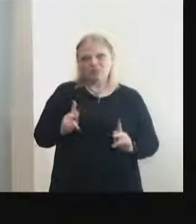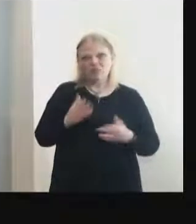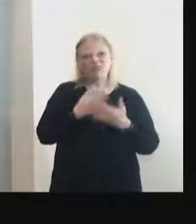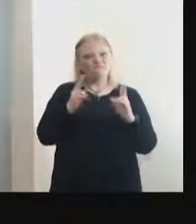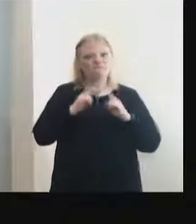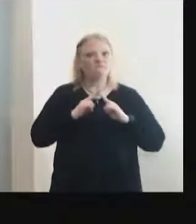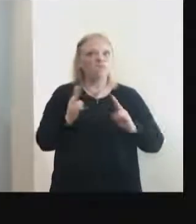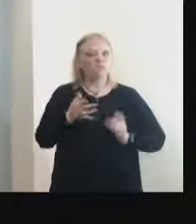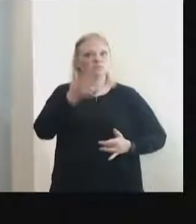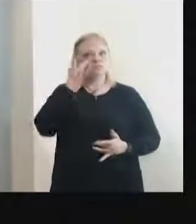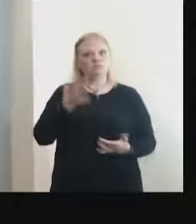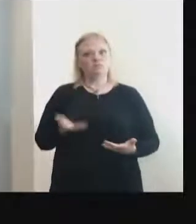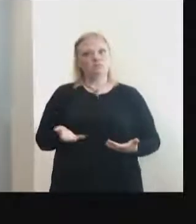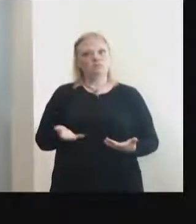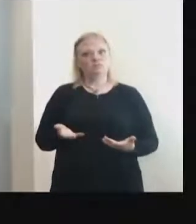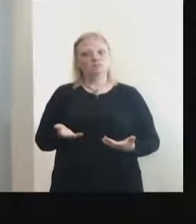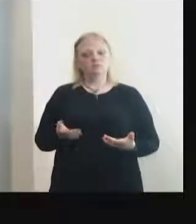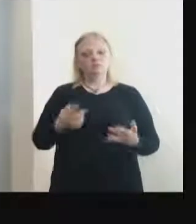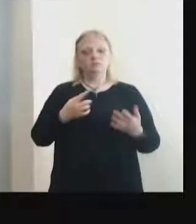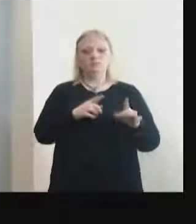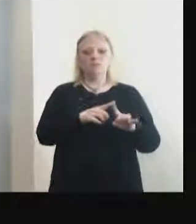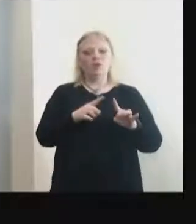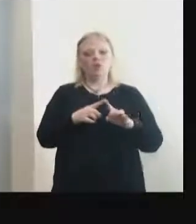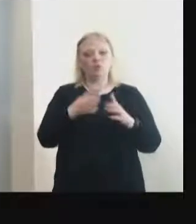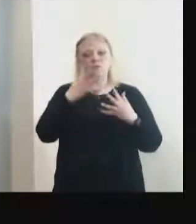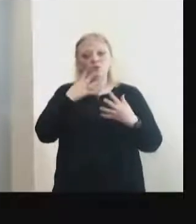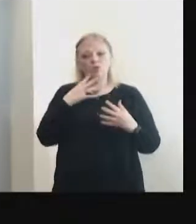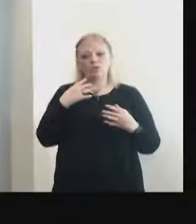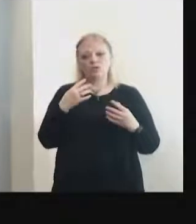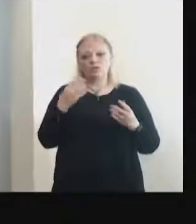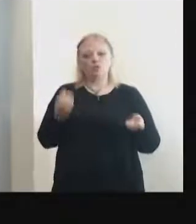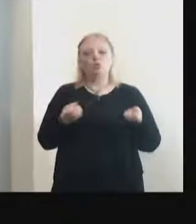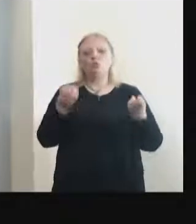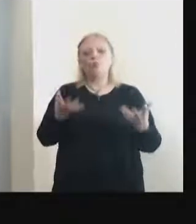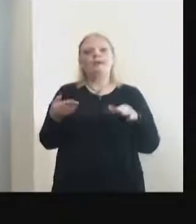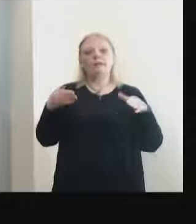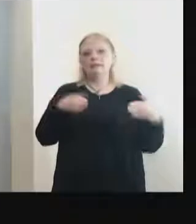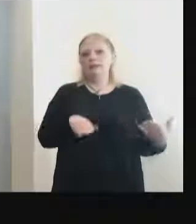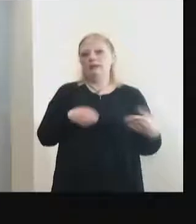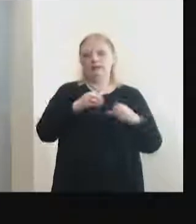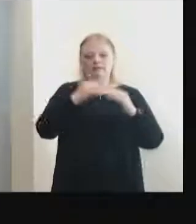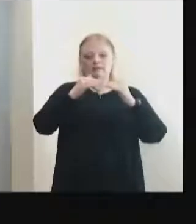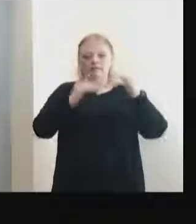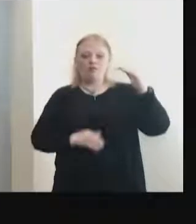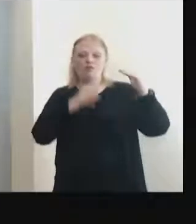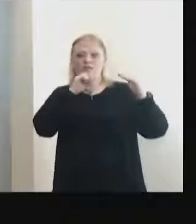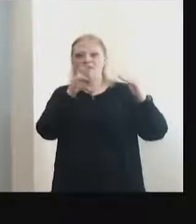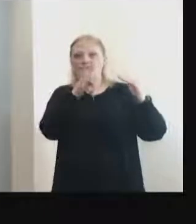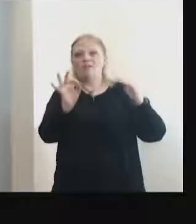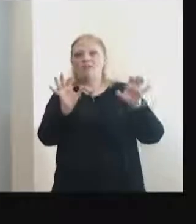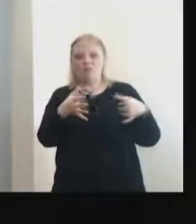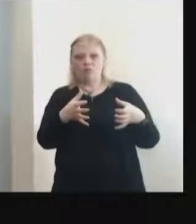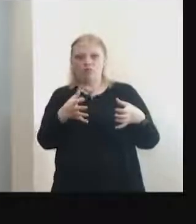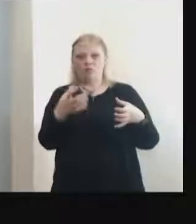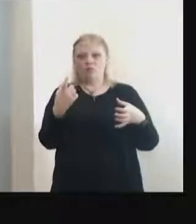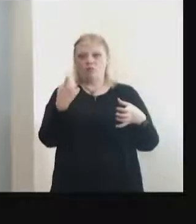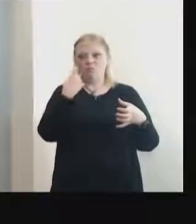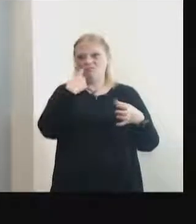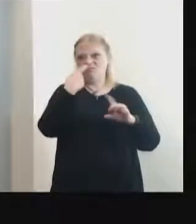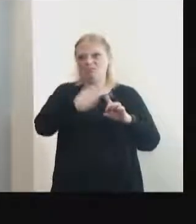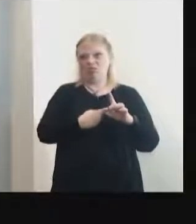sick, and as we'll talk about, we've also had, unfortunately, too many deaths in the under 49 age category in the past month.